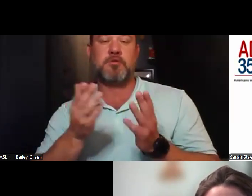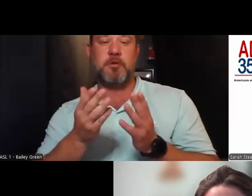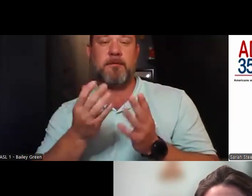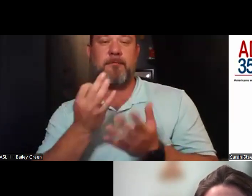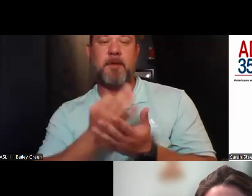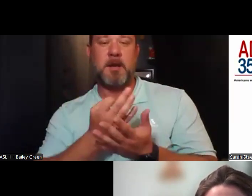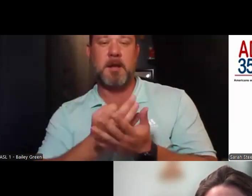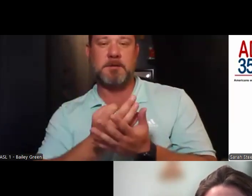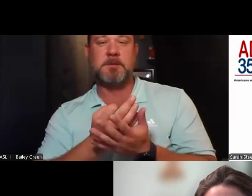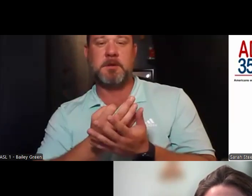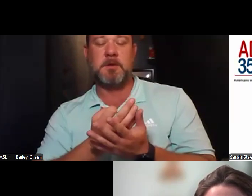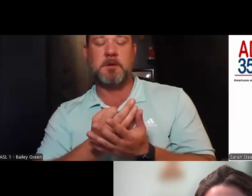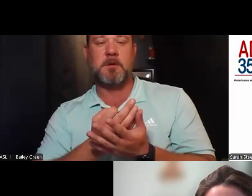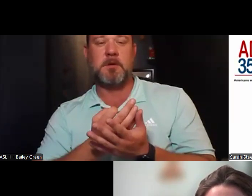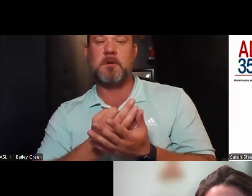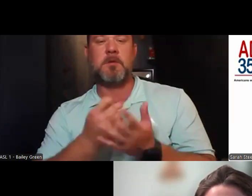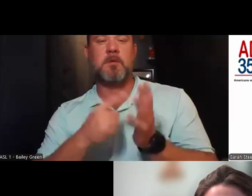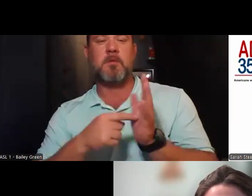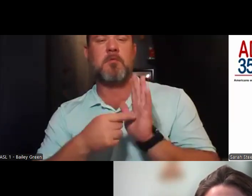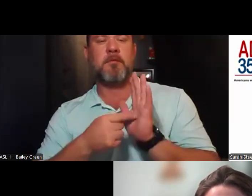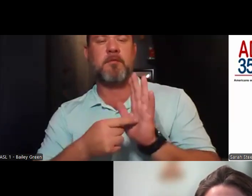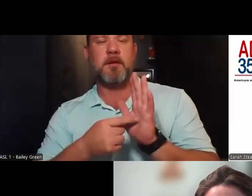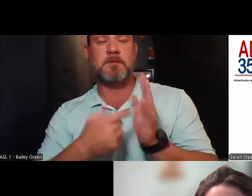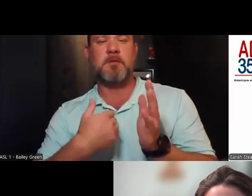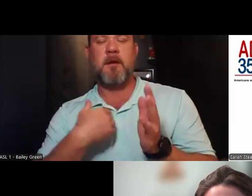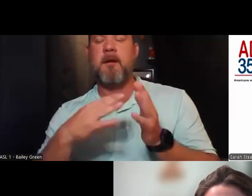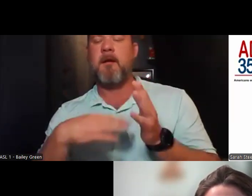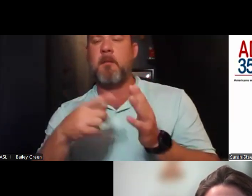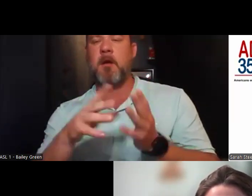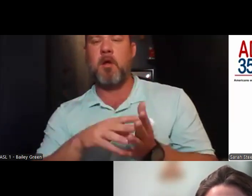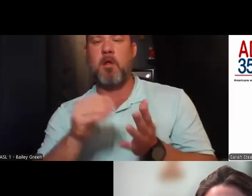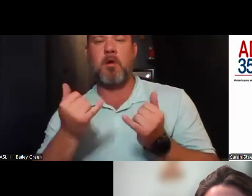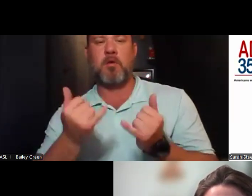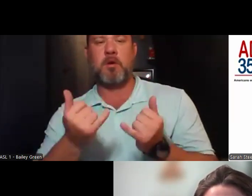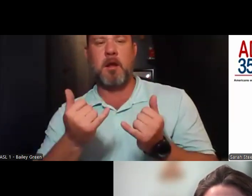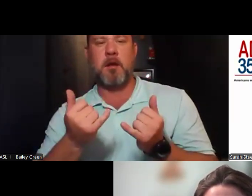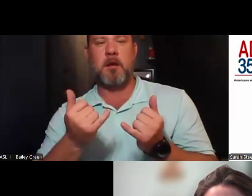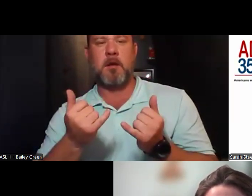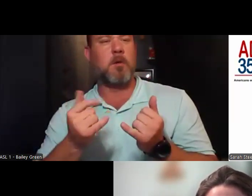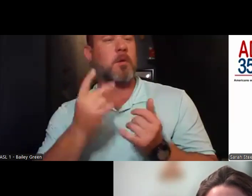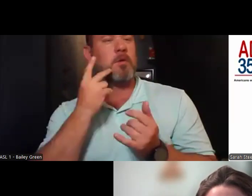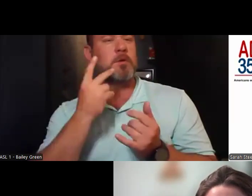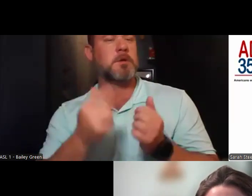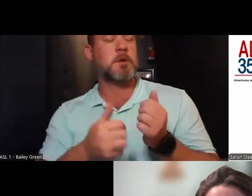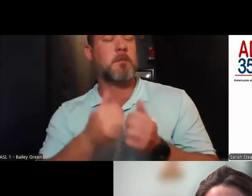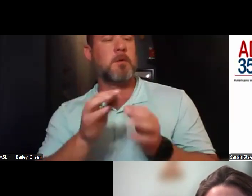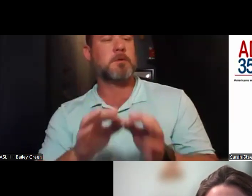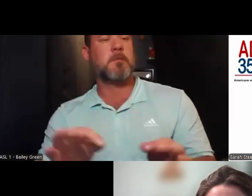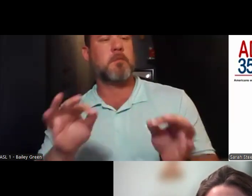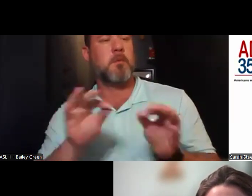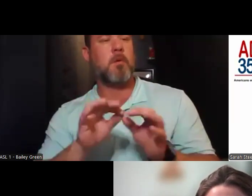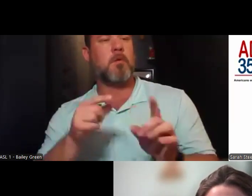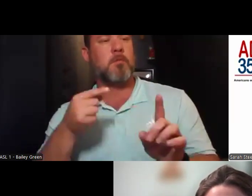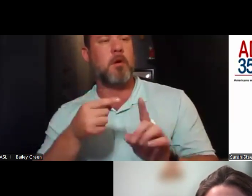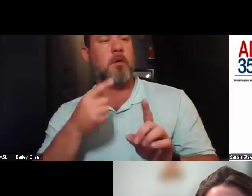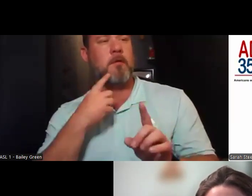financing crisis. What reflections do you have based on what you learned today, and what do you see as the most important priorities